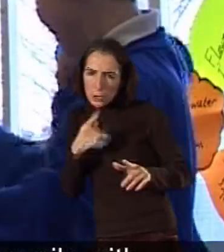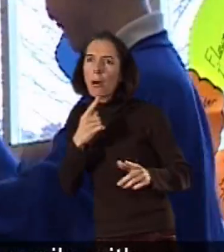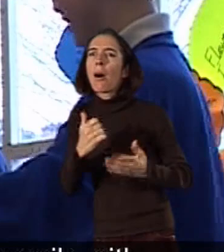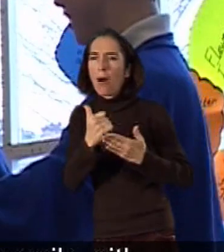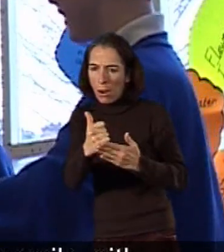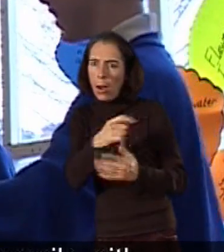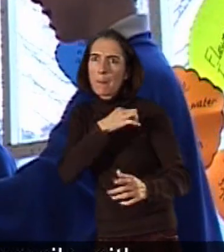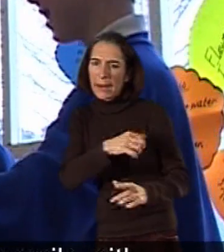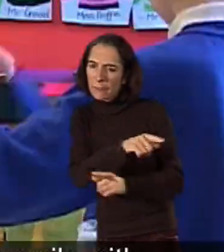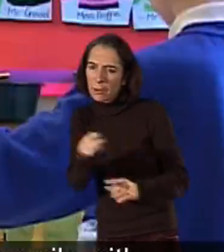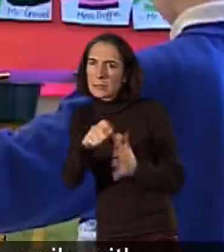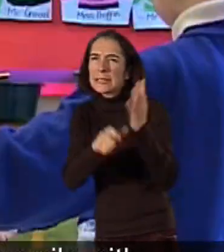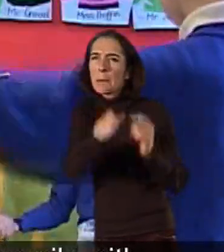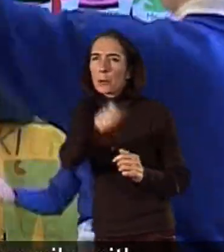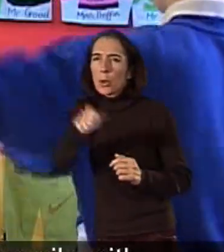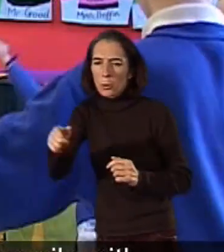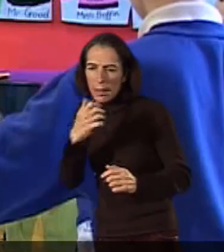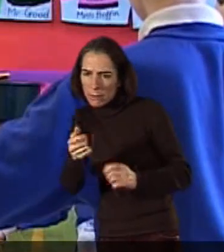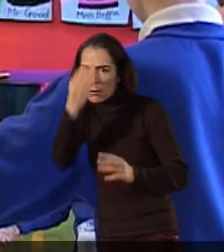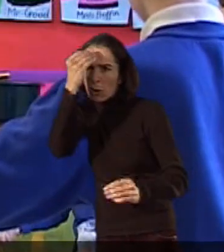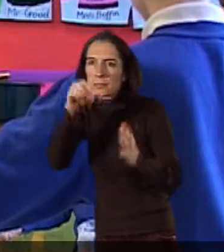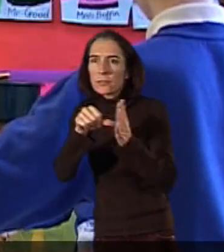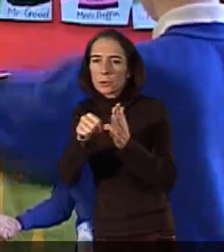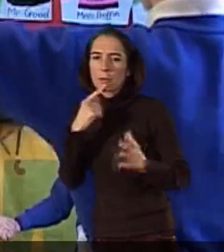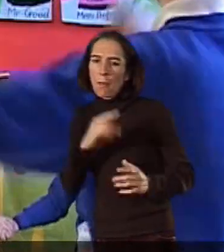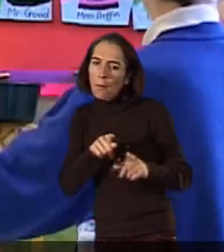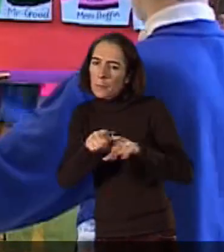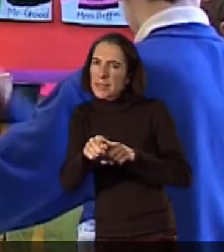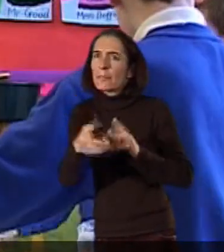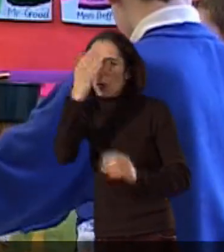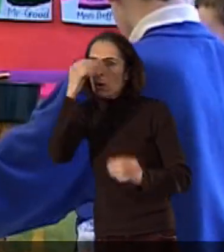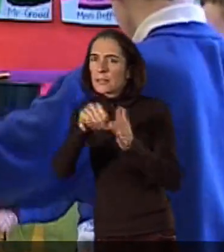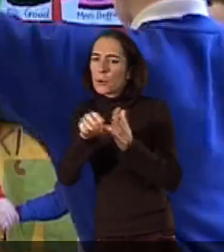disabled pupils with learning difficulties and pupils with specific learning difficulties.